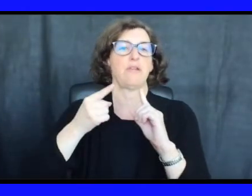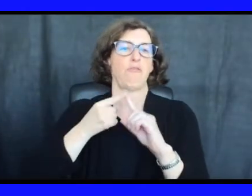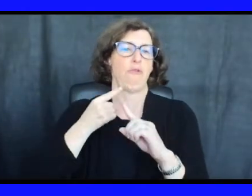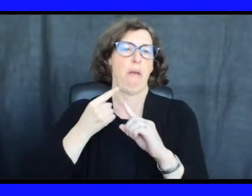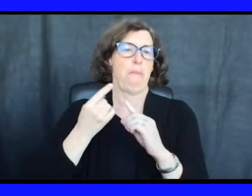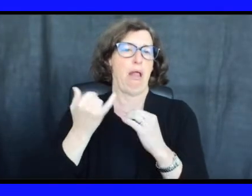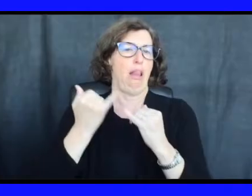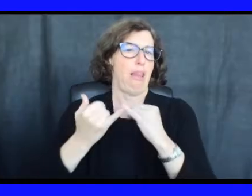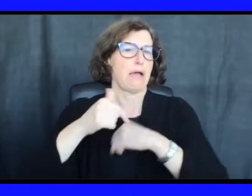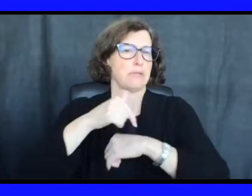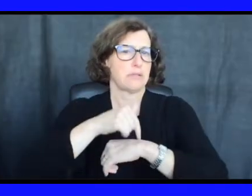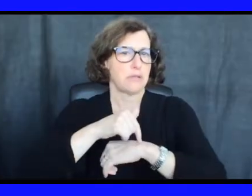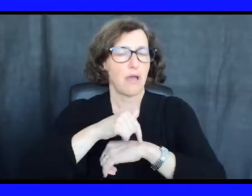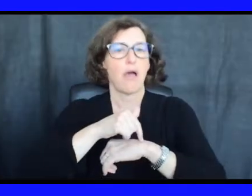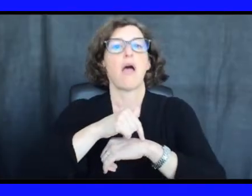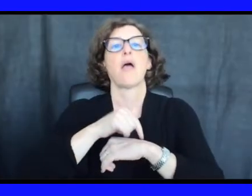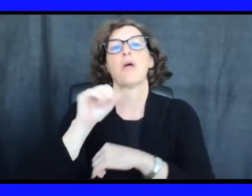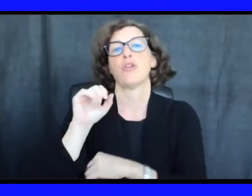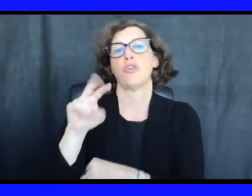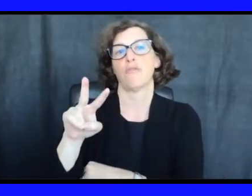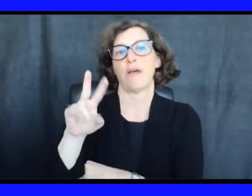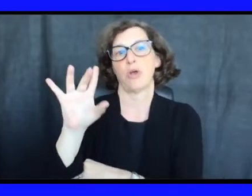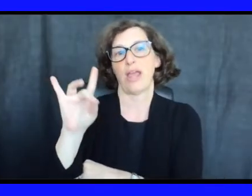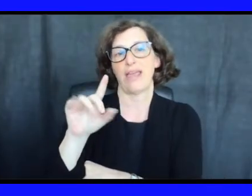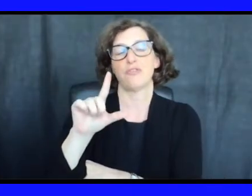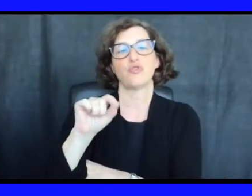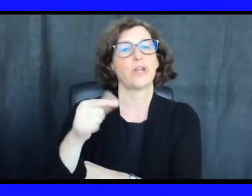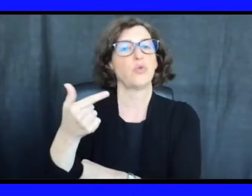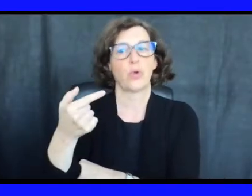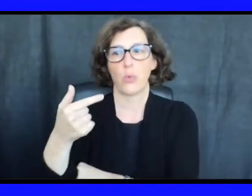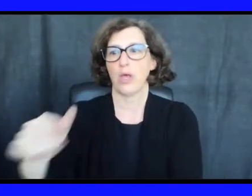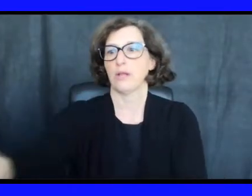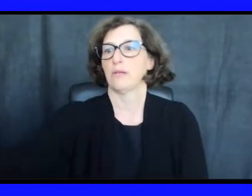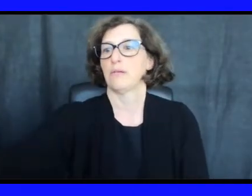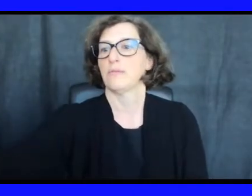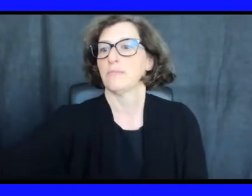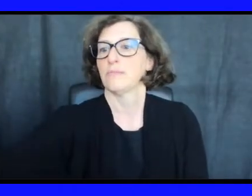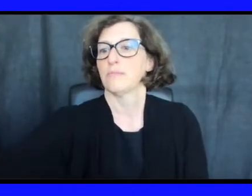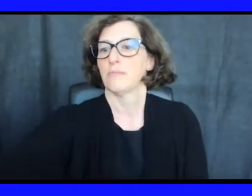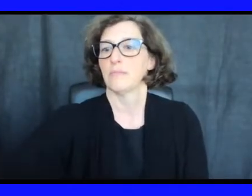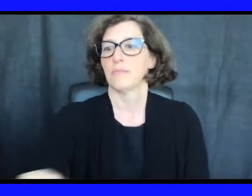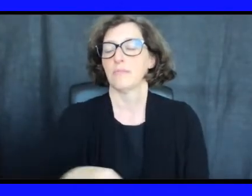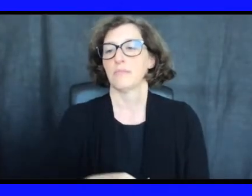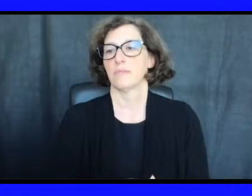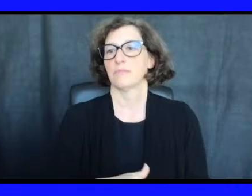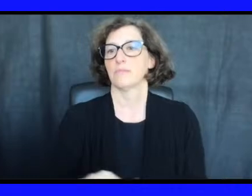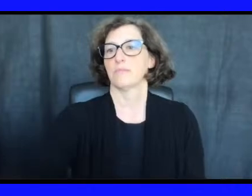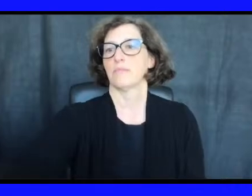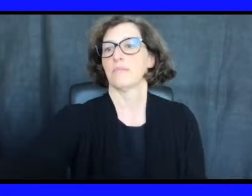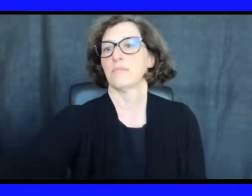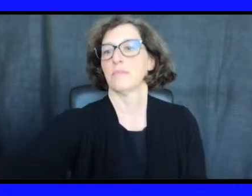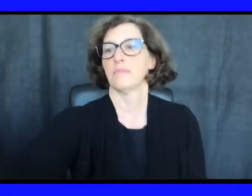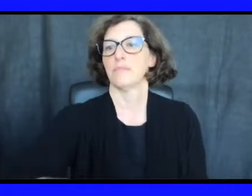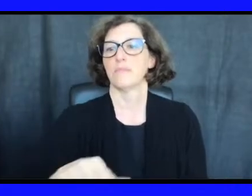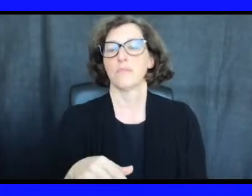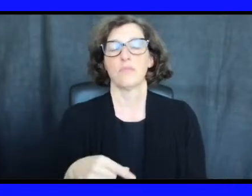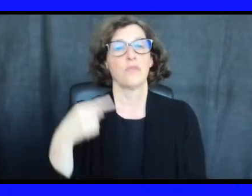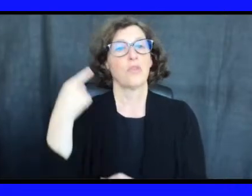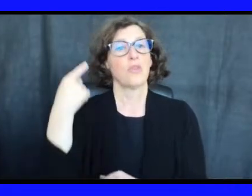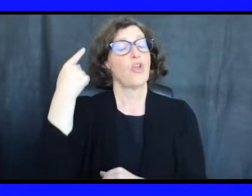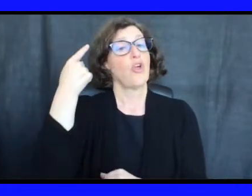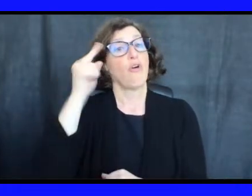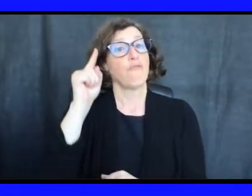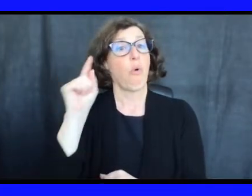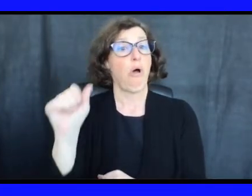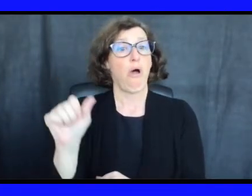held on November 8, 2021. I will ask for each one of the members for